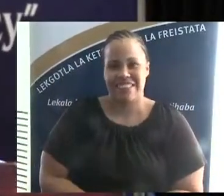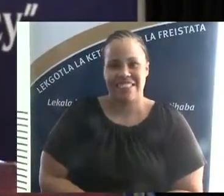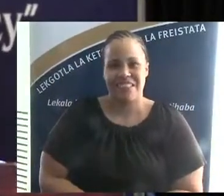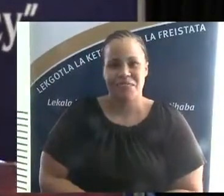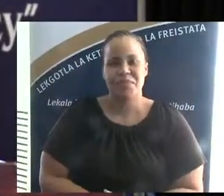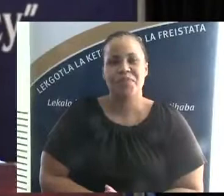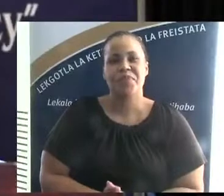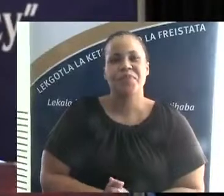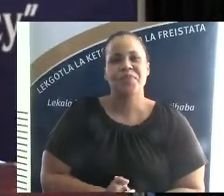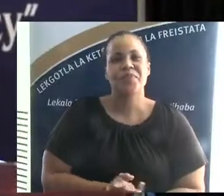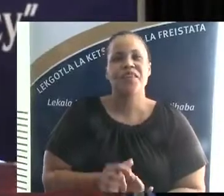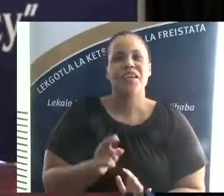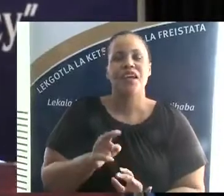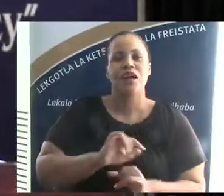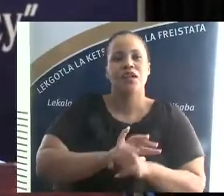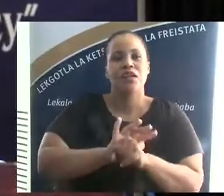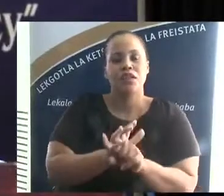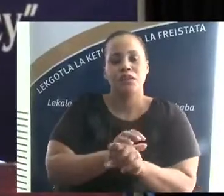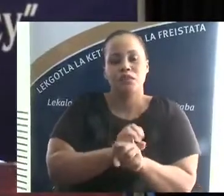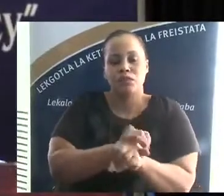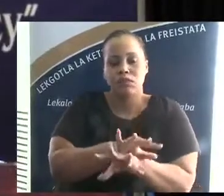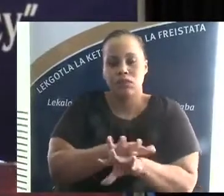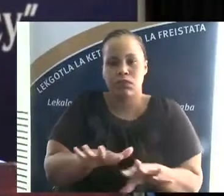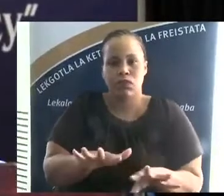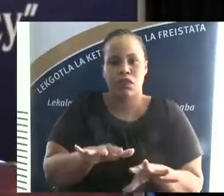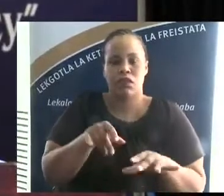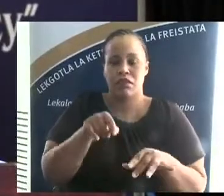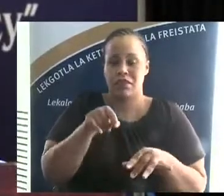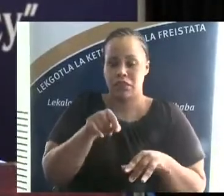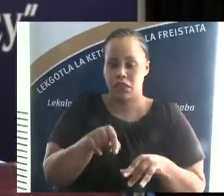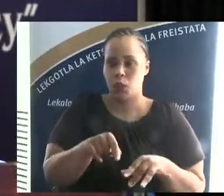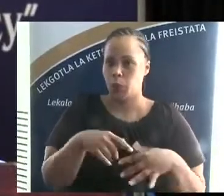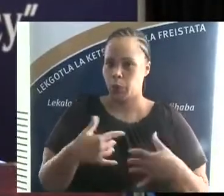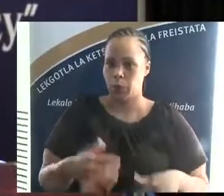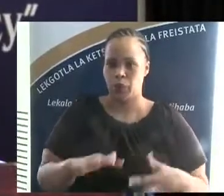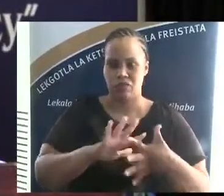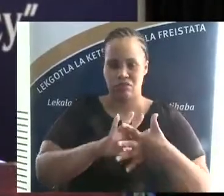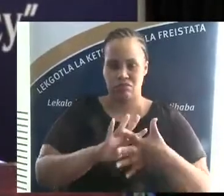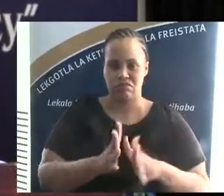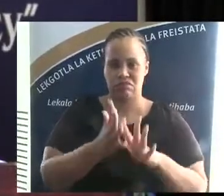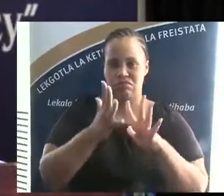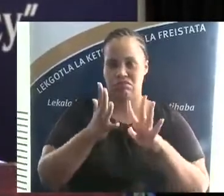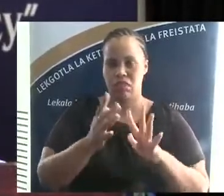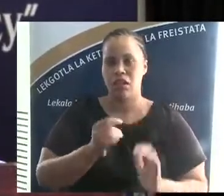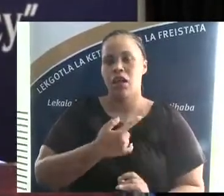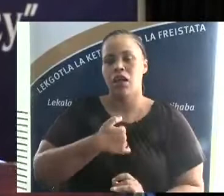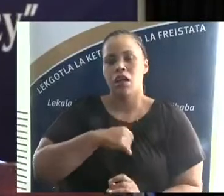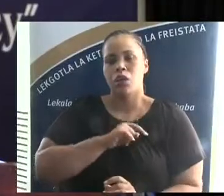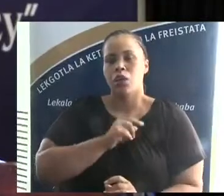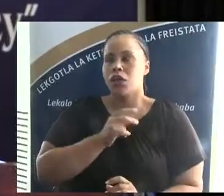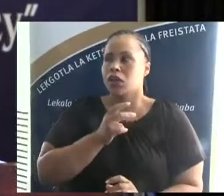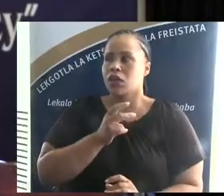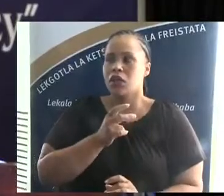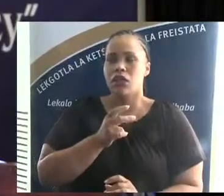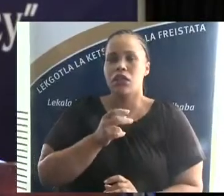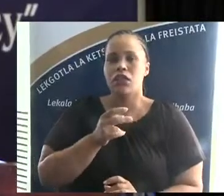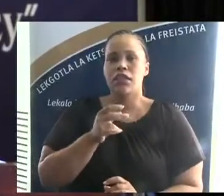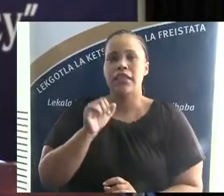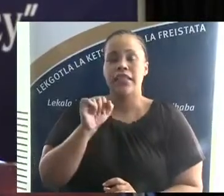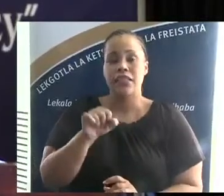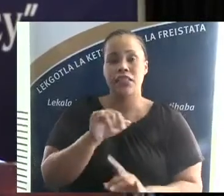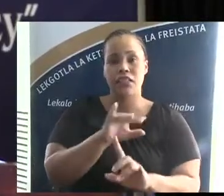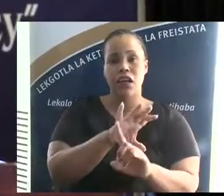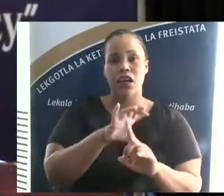The impact of the pandemic on this industry cannot be denied. We acknowledge the key activities for the